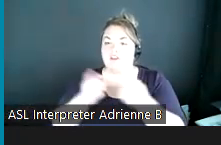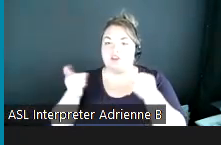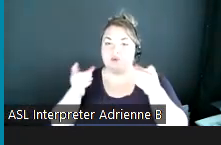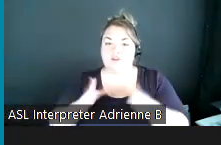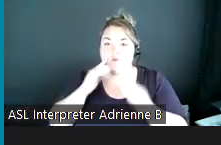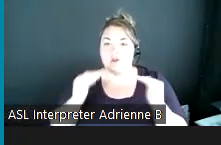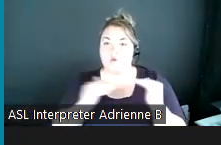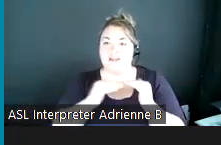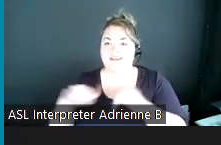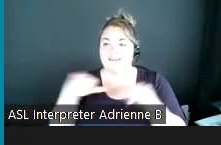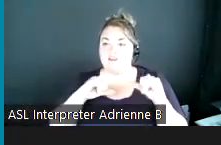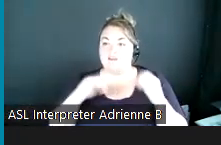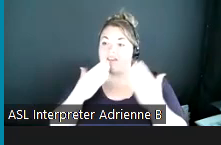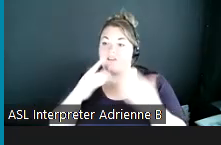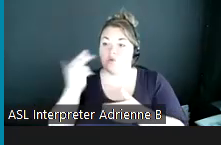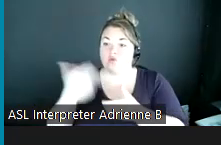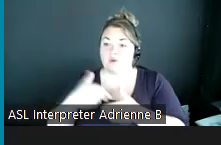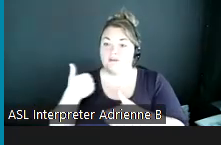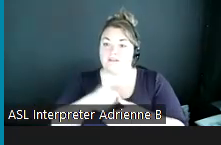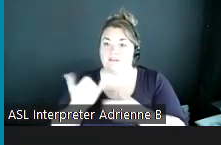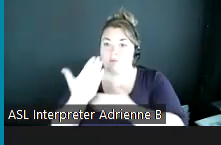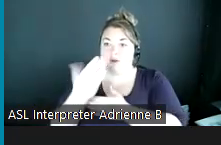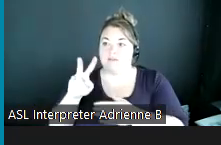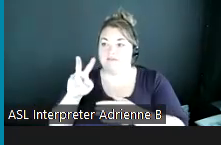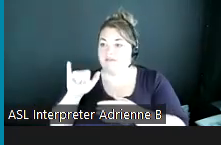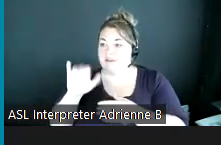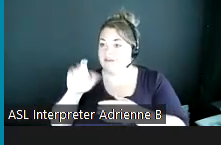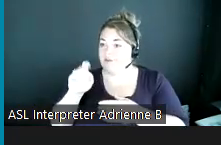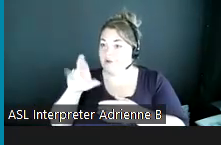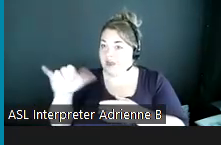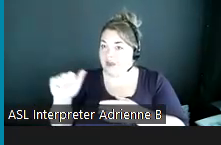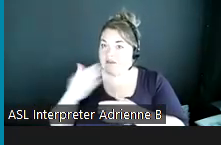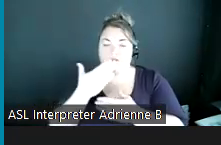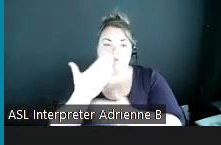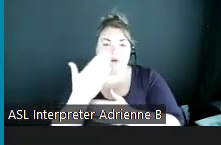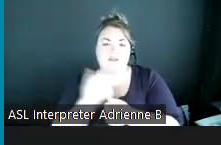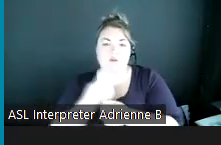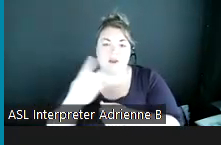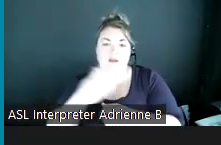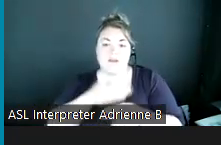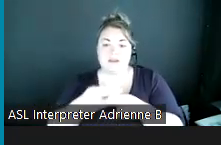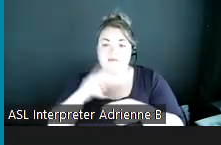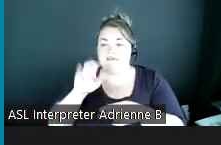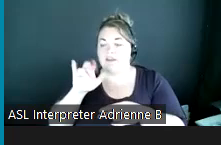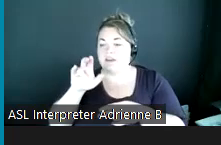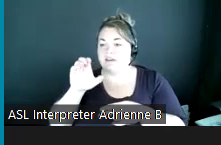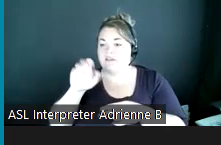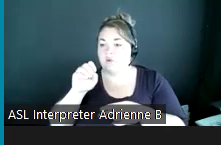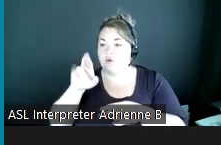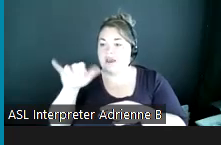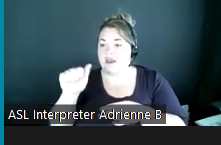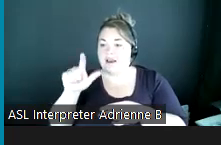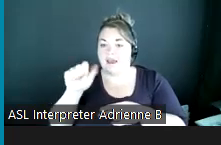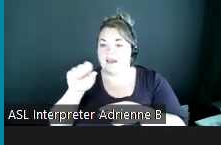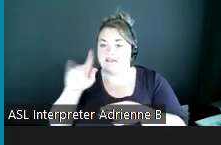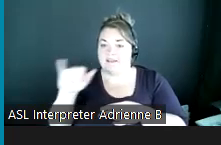Division. Thank you for joining this morning, Victoria. Good morning, everyone. My name is Victoria Lasky, Associate Director of